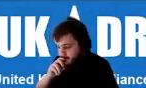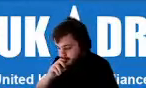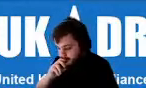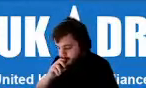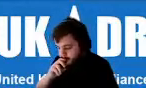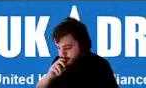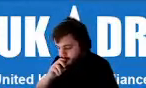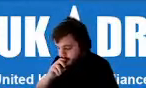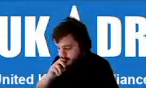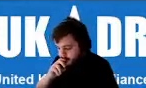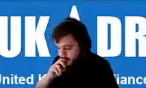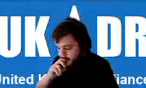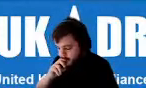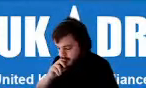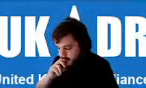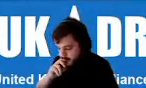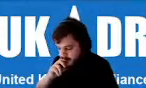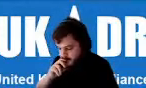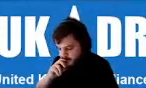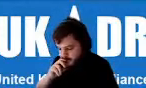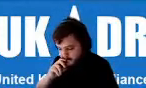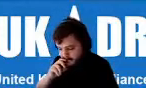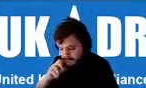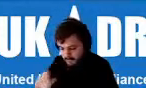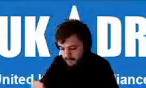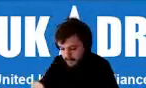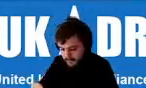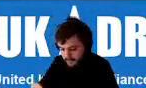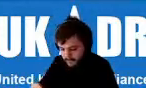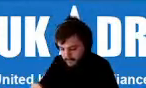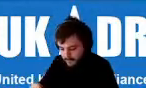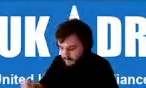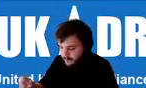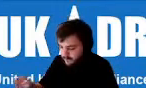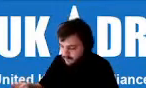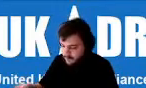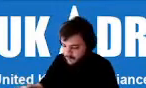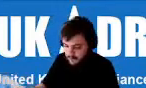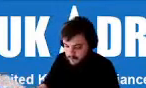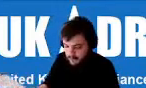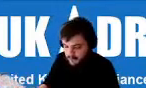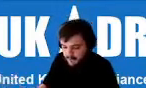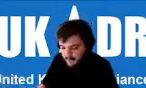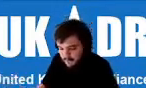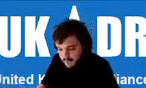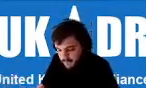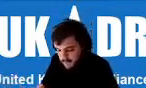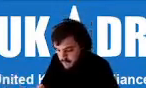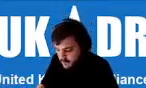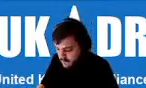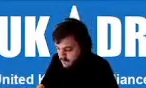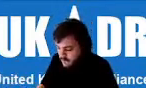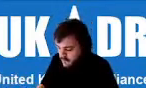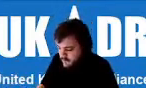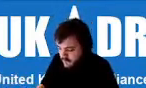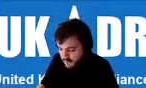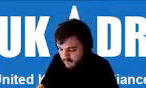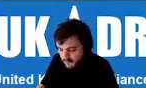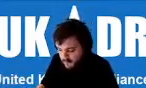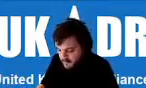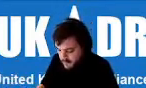extremely useful, and there always will be. But here's just one example, and